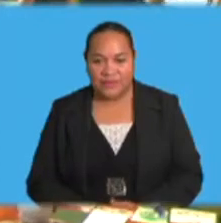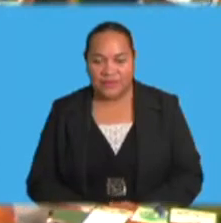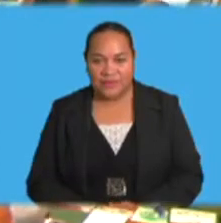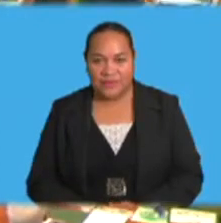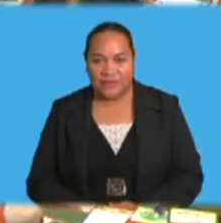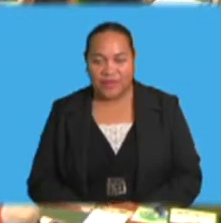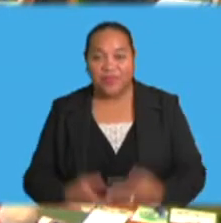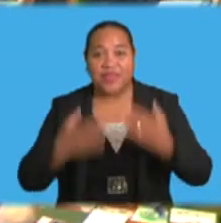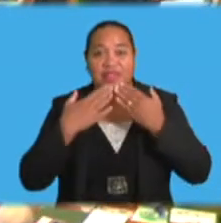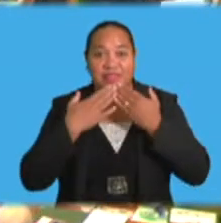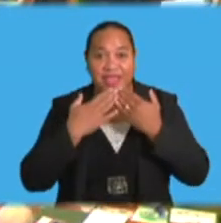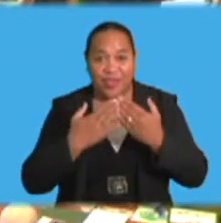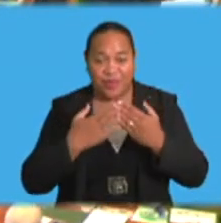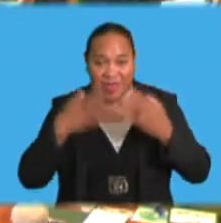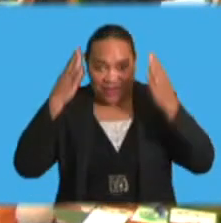Thank you, Madam Speaker.